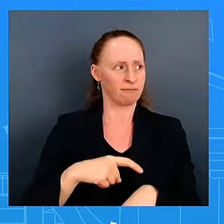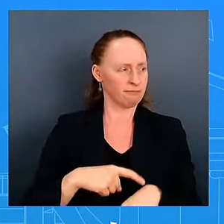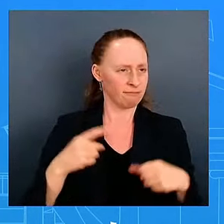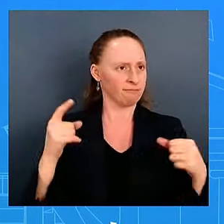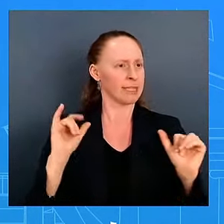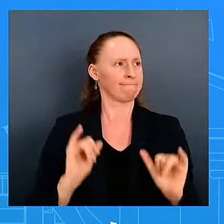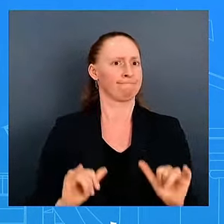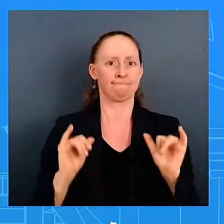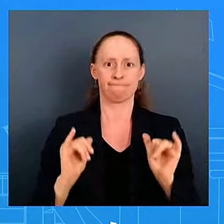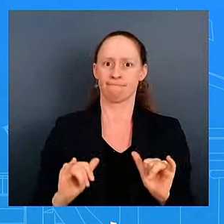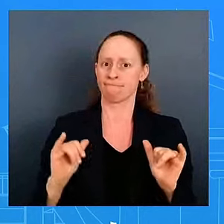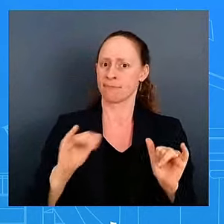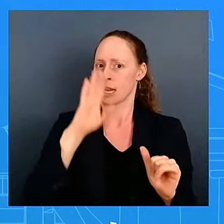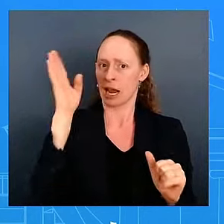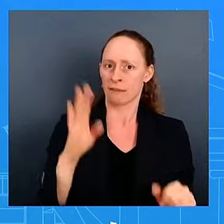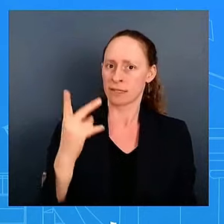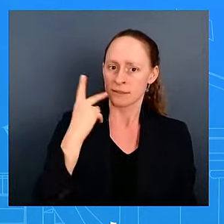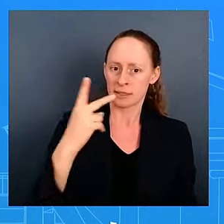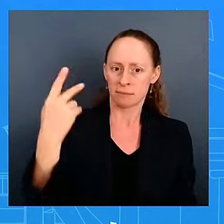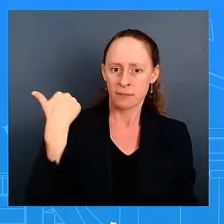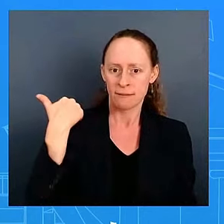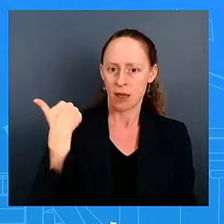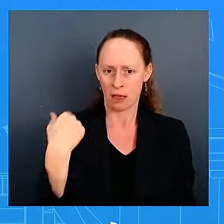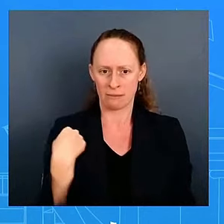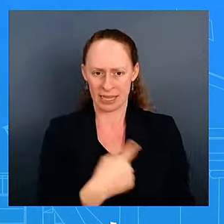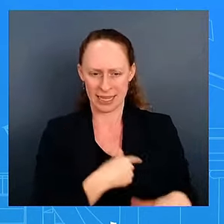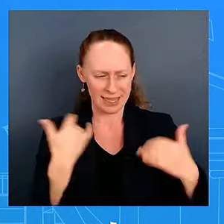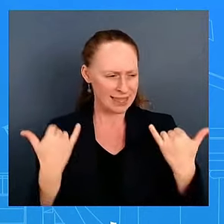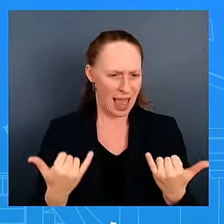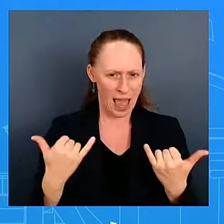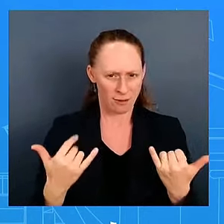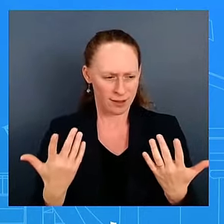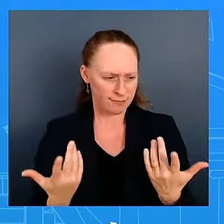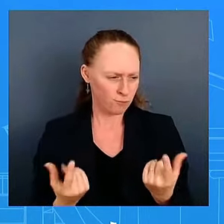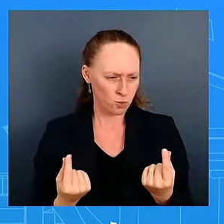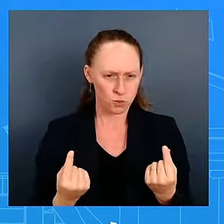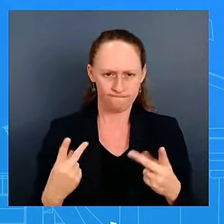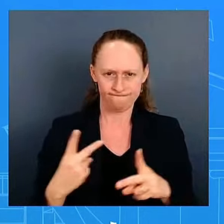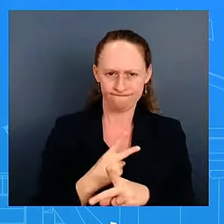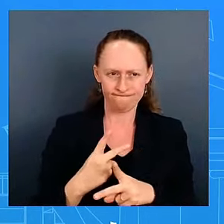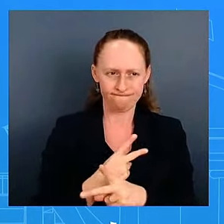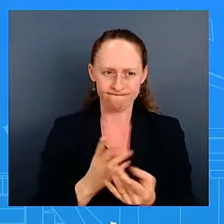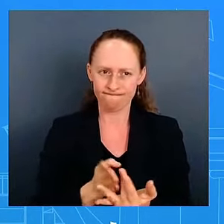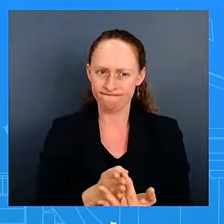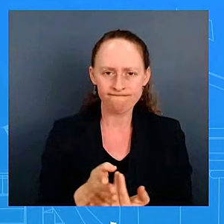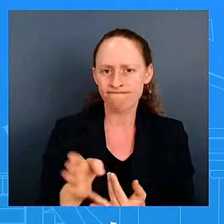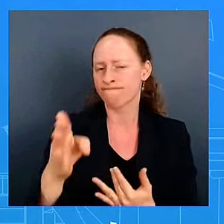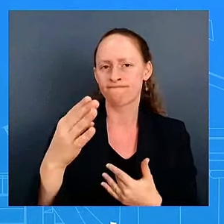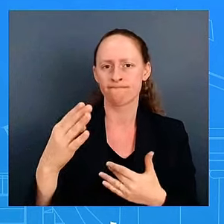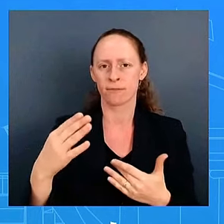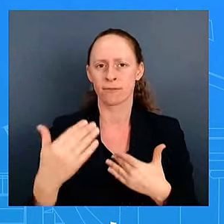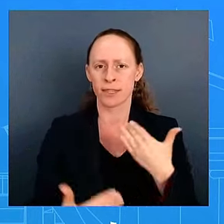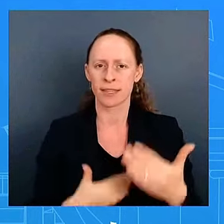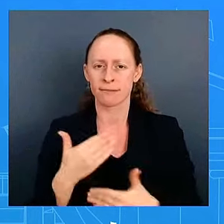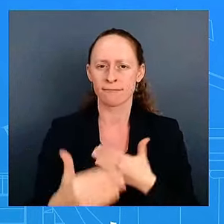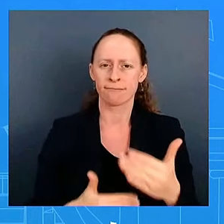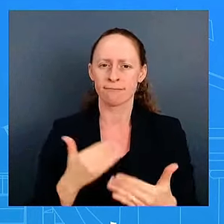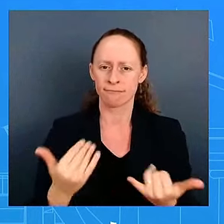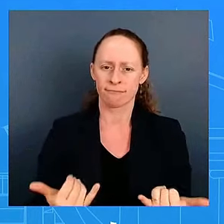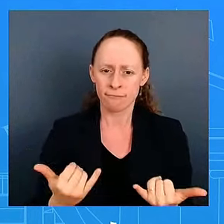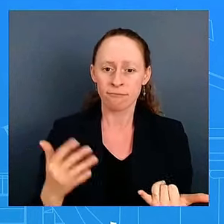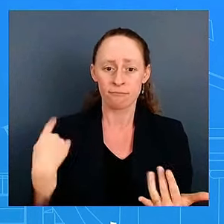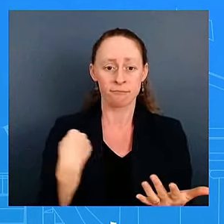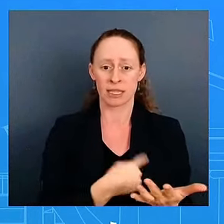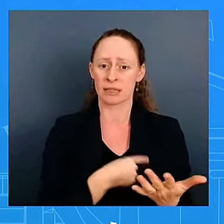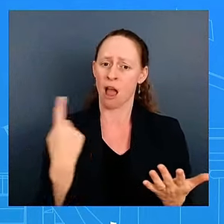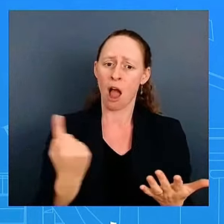that has never really existed before. And so we want to make sure that we get you all the information that we have. And when we don't have